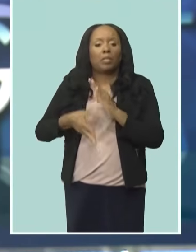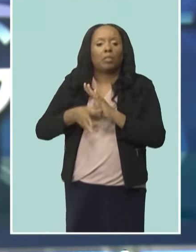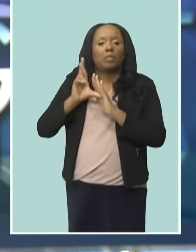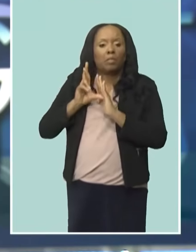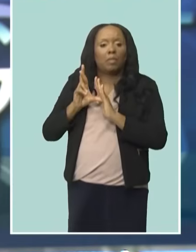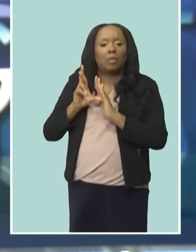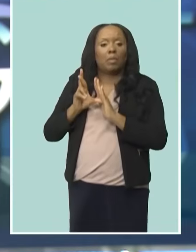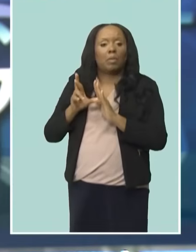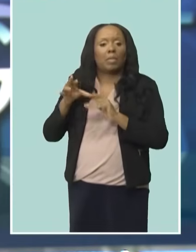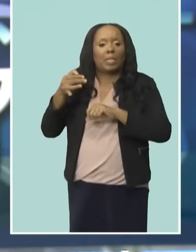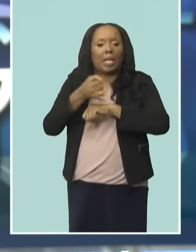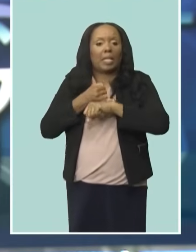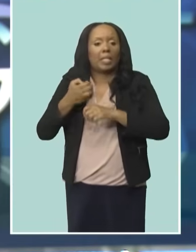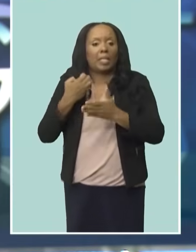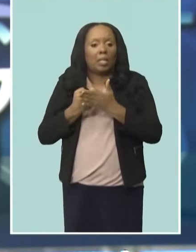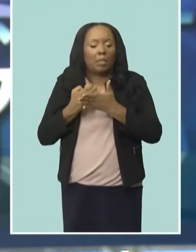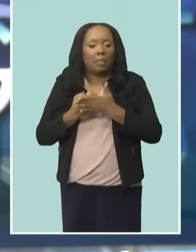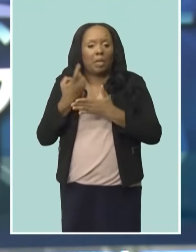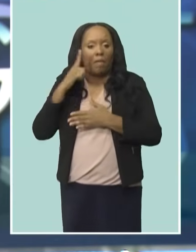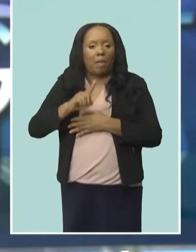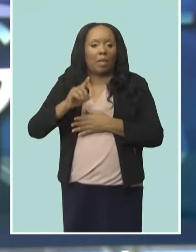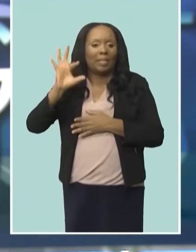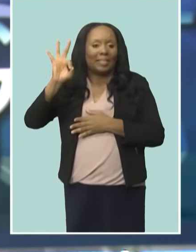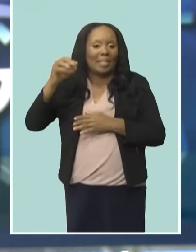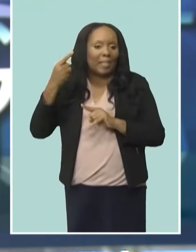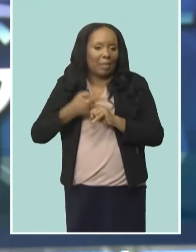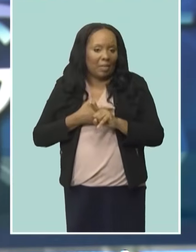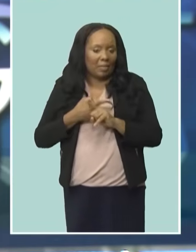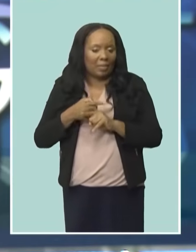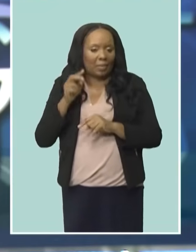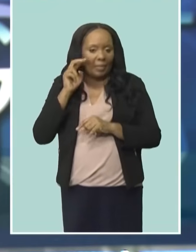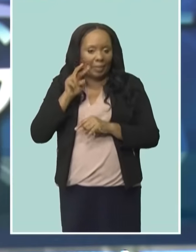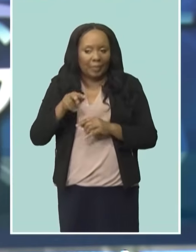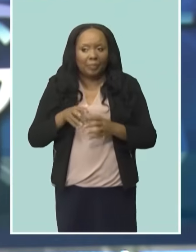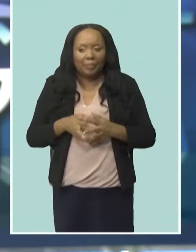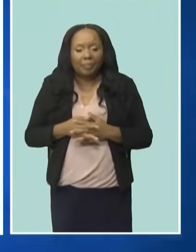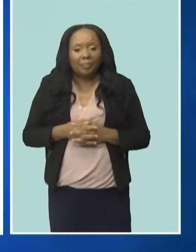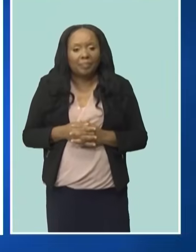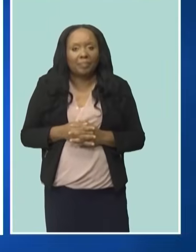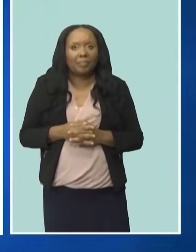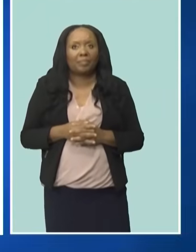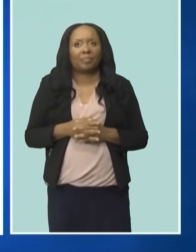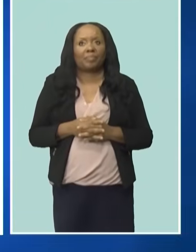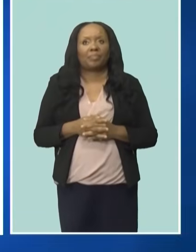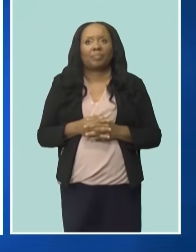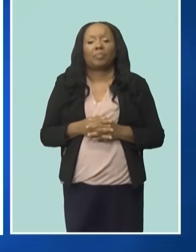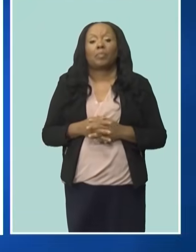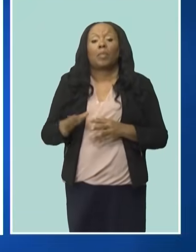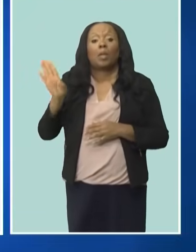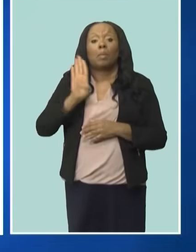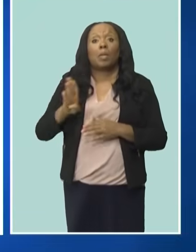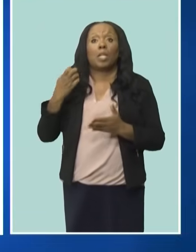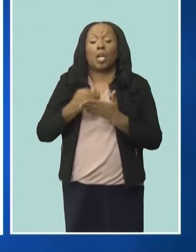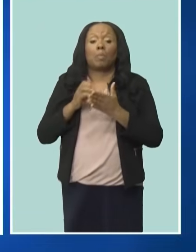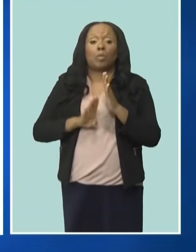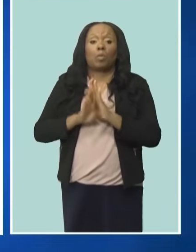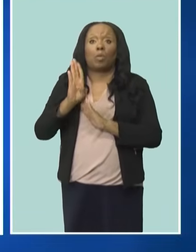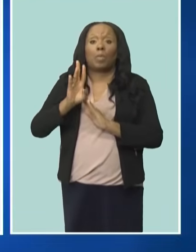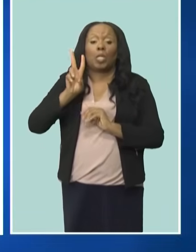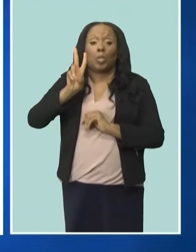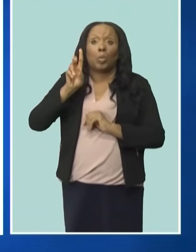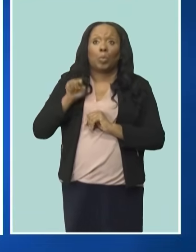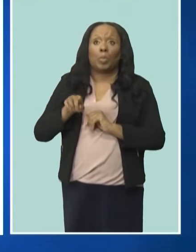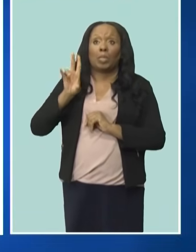island's economy over the past 9 months. Our Trevor Thorpe reports. The Barbados economy has grown by